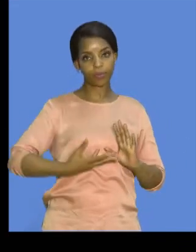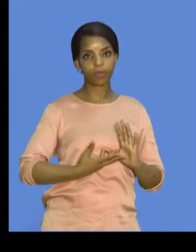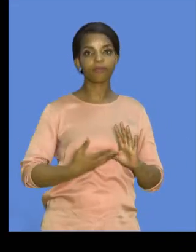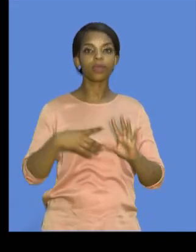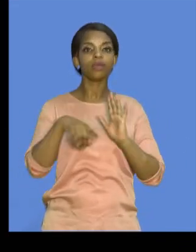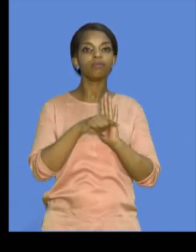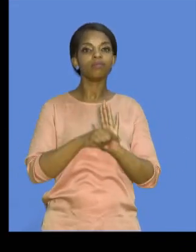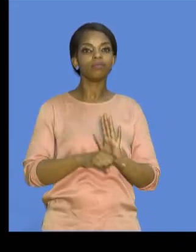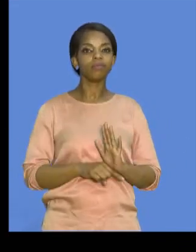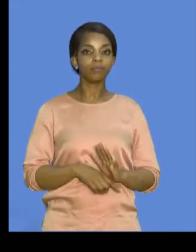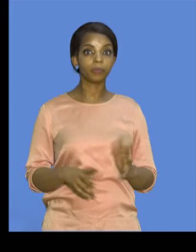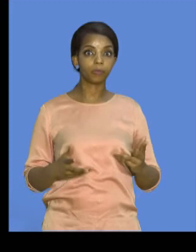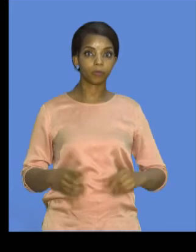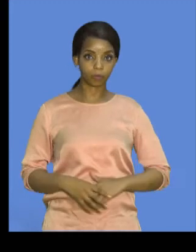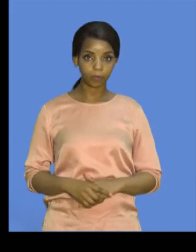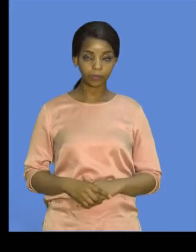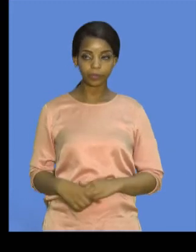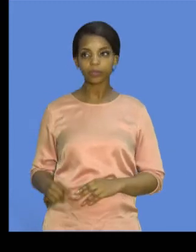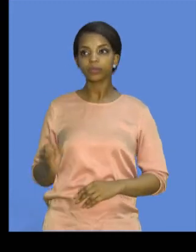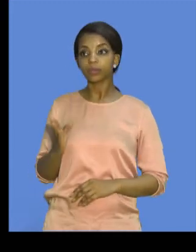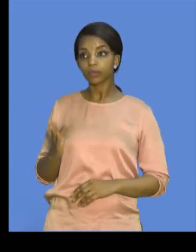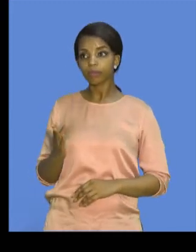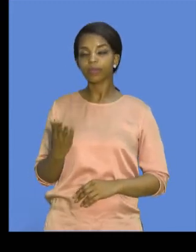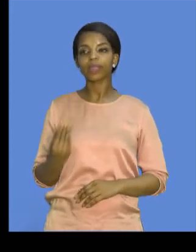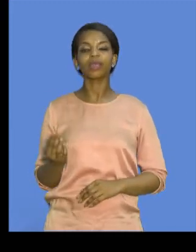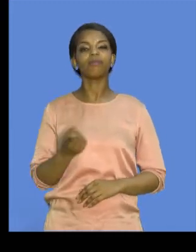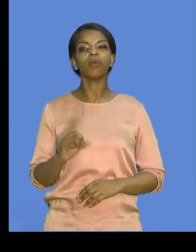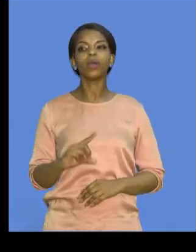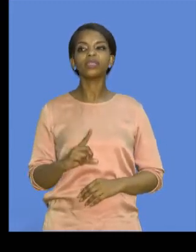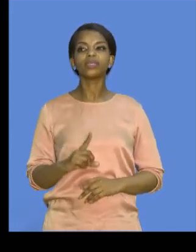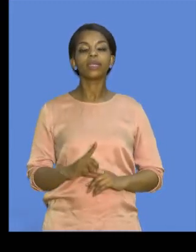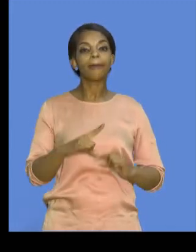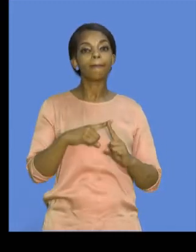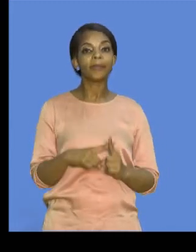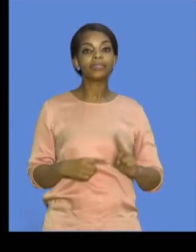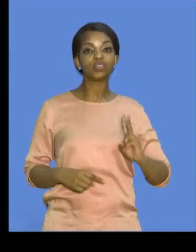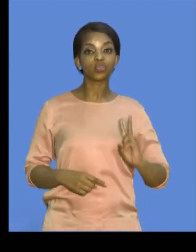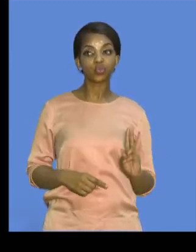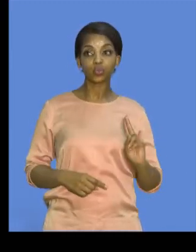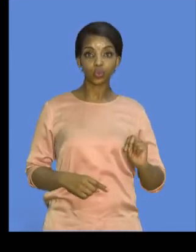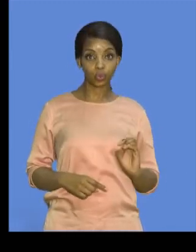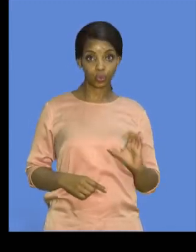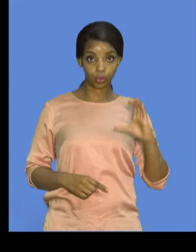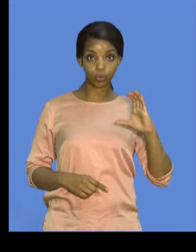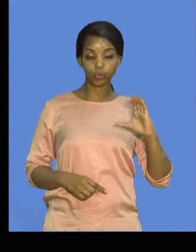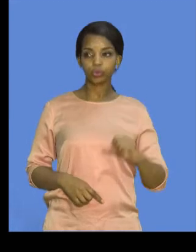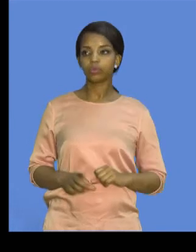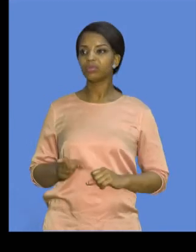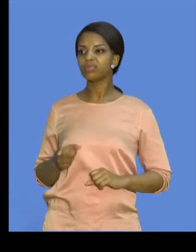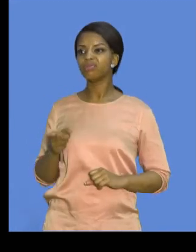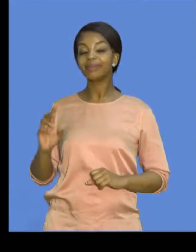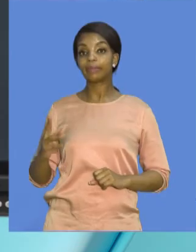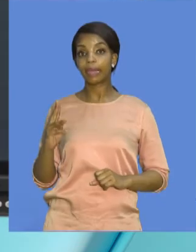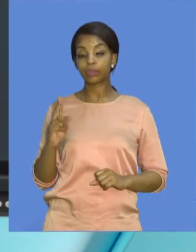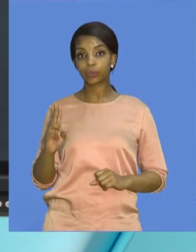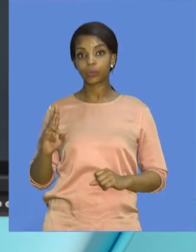the conductors. So this one is plus 2 nanocoulombs, and this other one is negative 5 nanocoulombs. Now, in terms